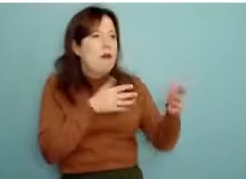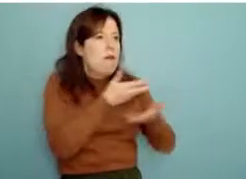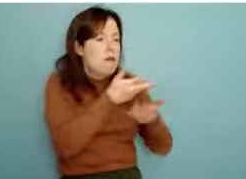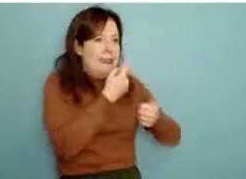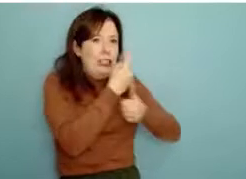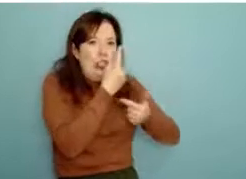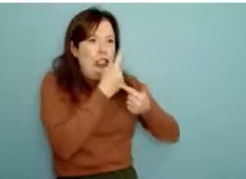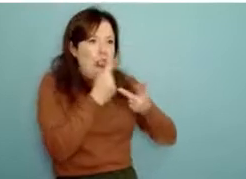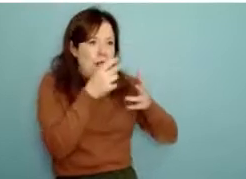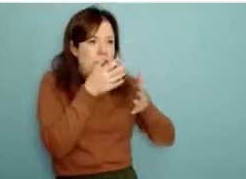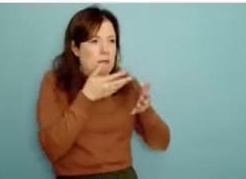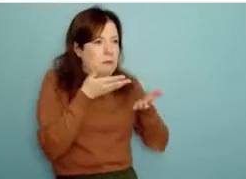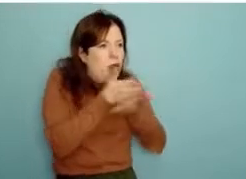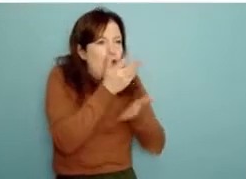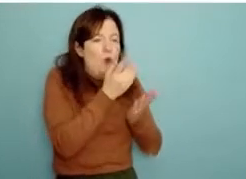which I'm one.